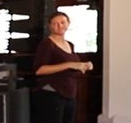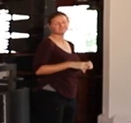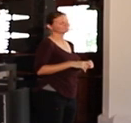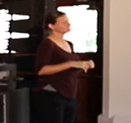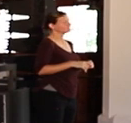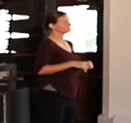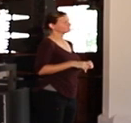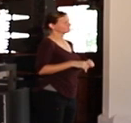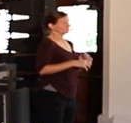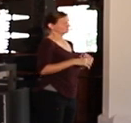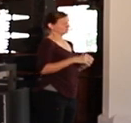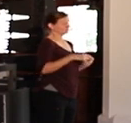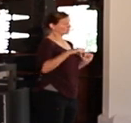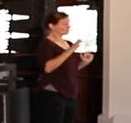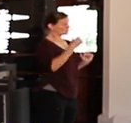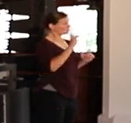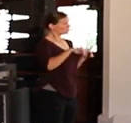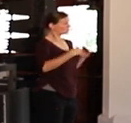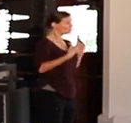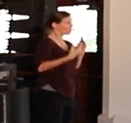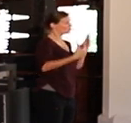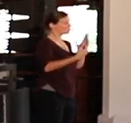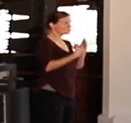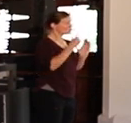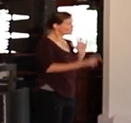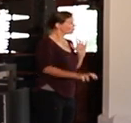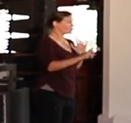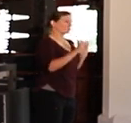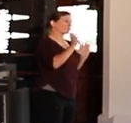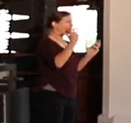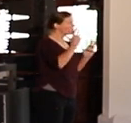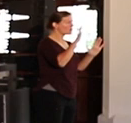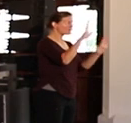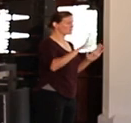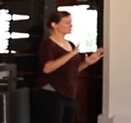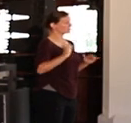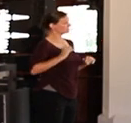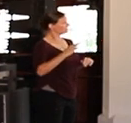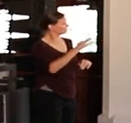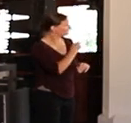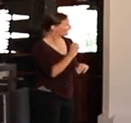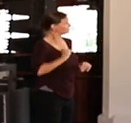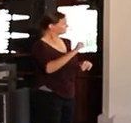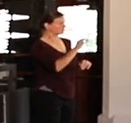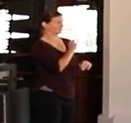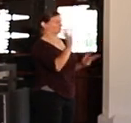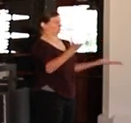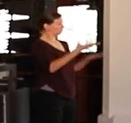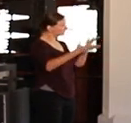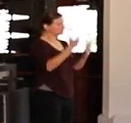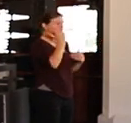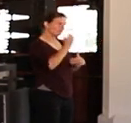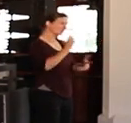You're about to embark on an amazing journey, and our faculty and our staff will be with you every step of the way to guide you